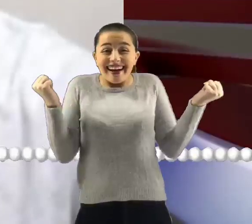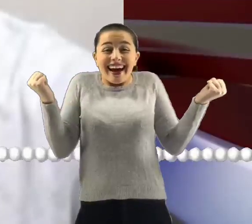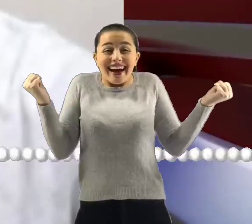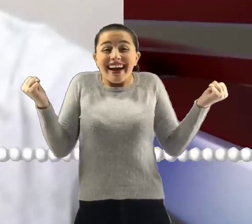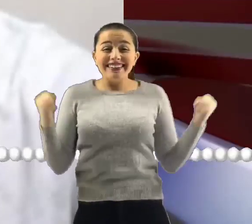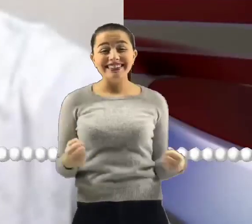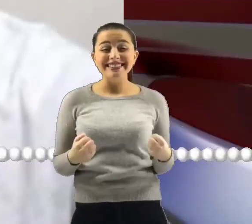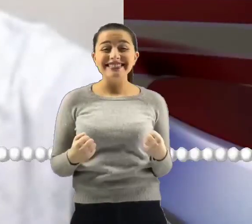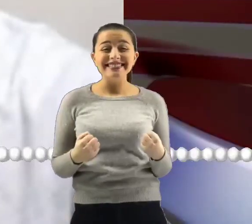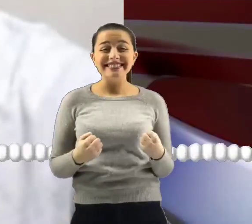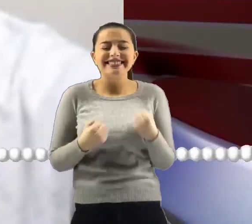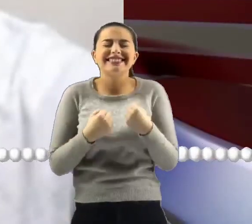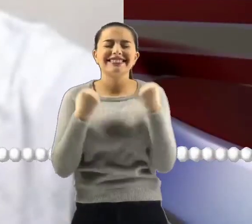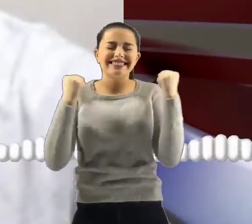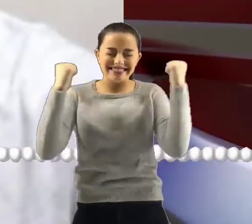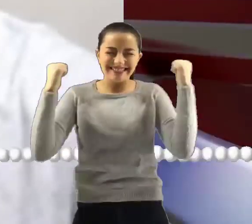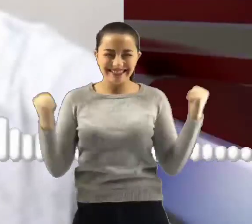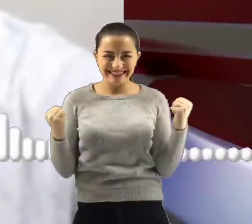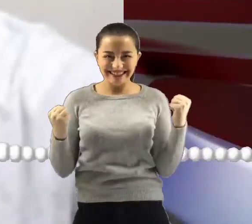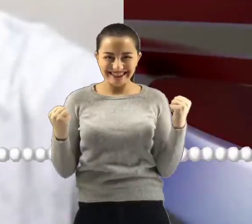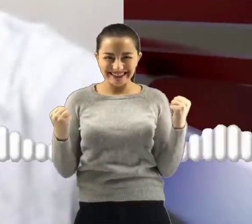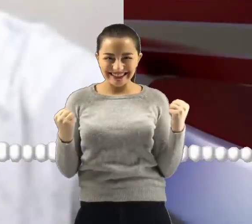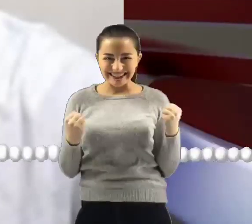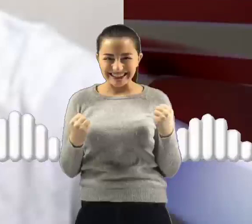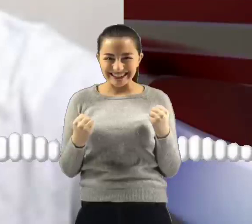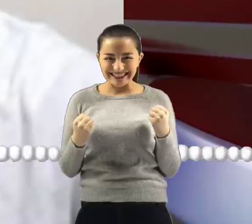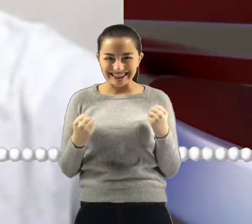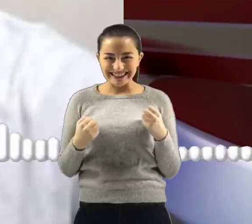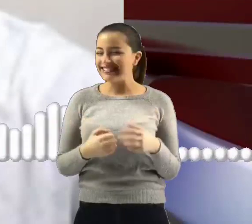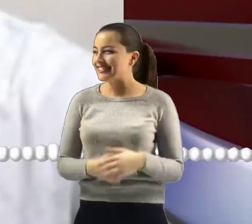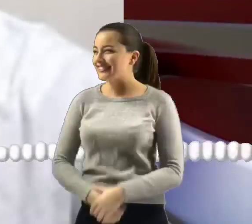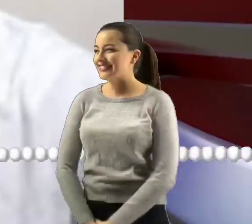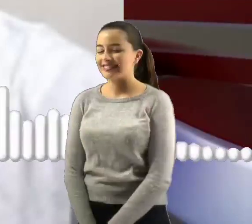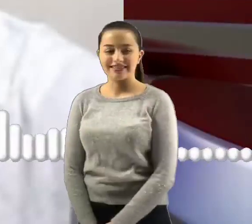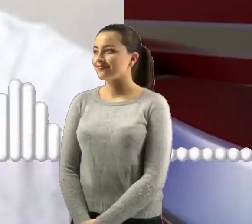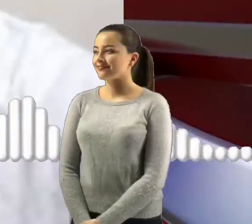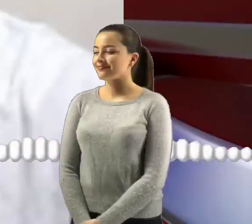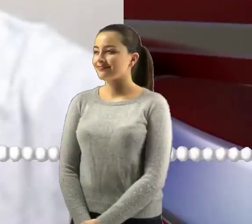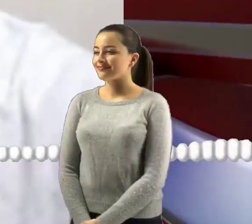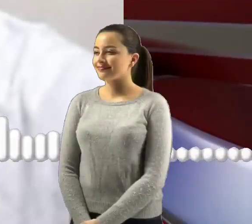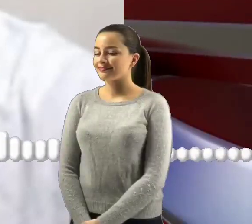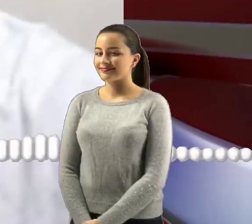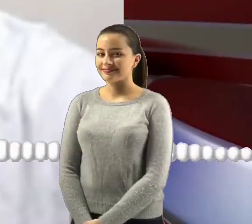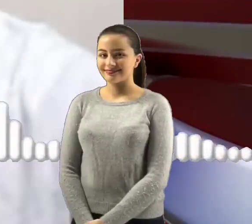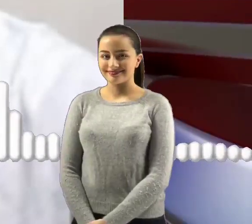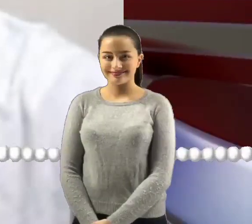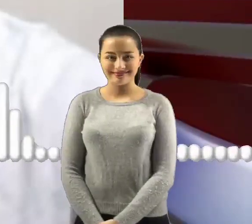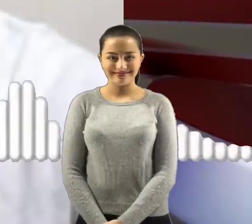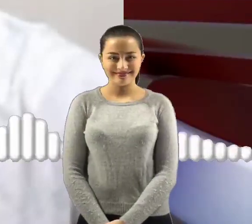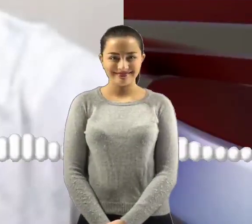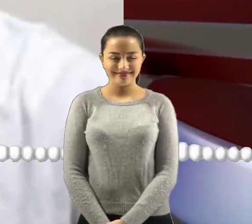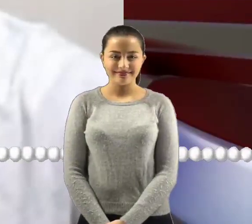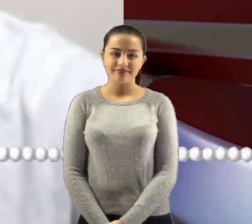aya na e ma re kwa ka abu na Bible o se Jesus is not an abia. And oh, I brought by. Man, I say,